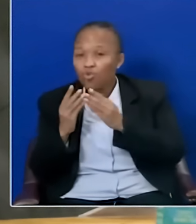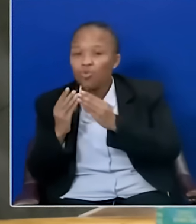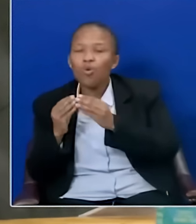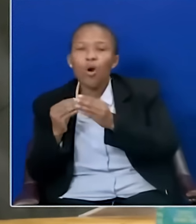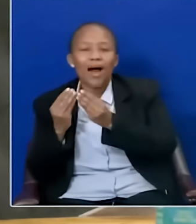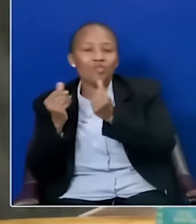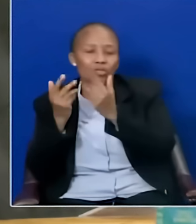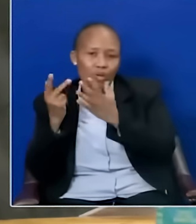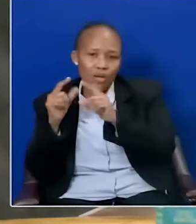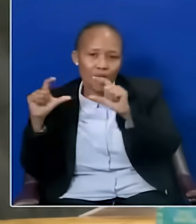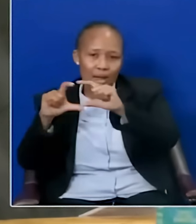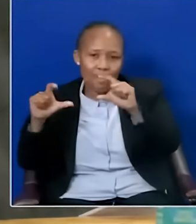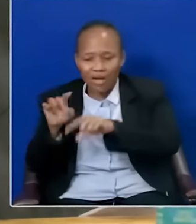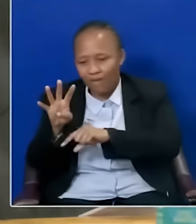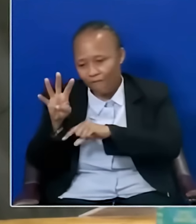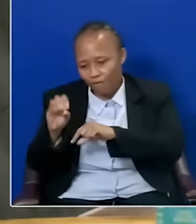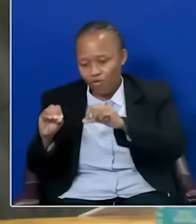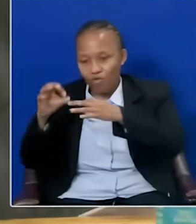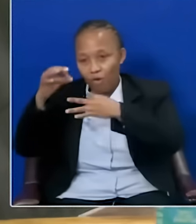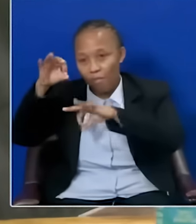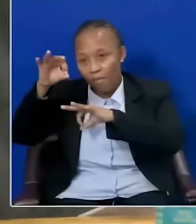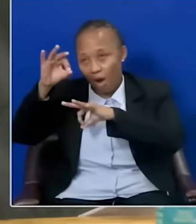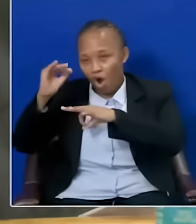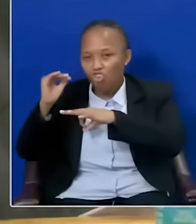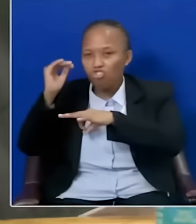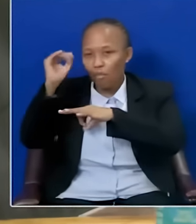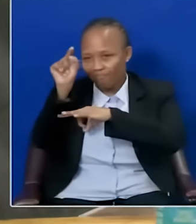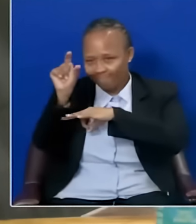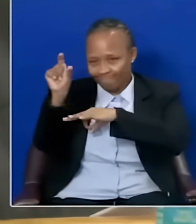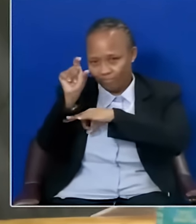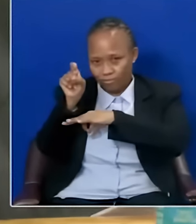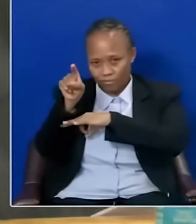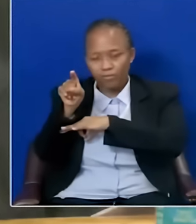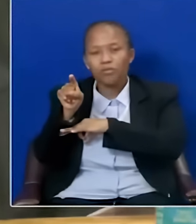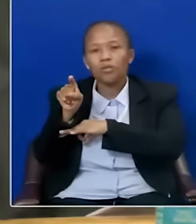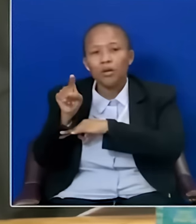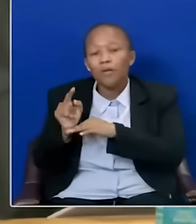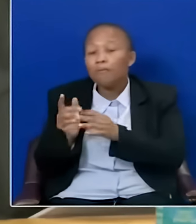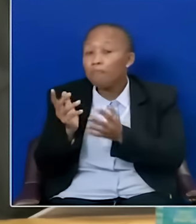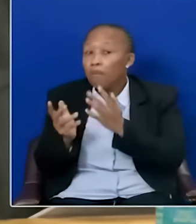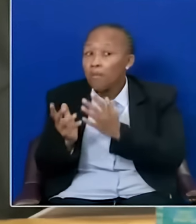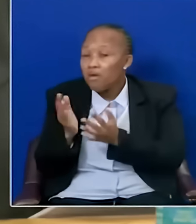the top of page 14, which is, well, maybe if you can